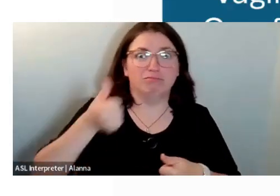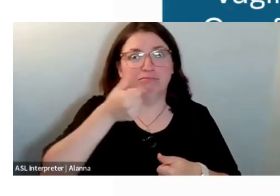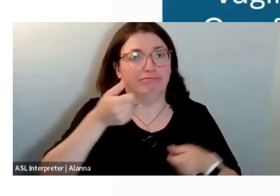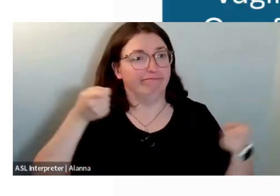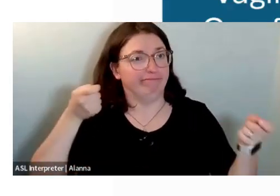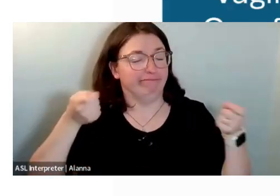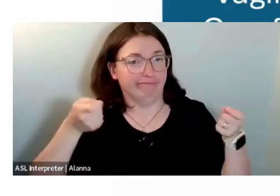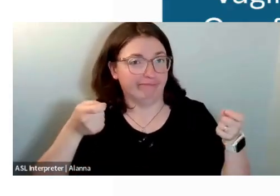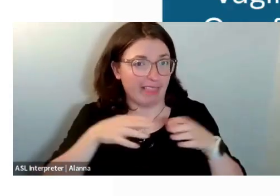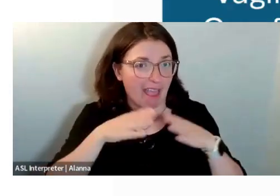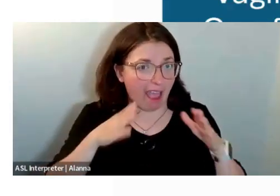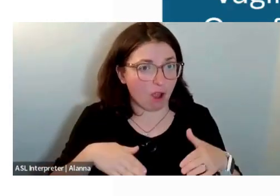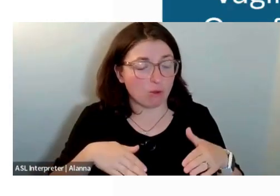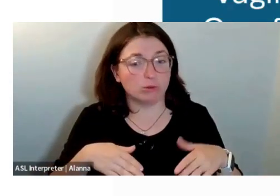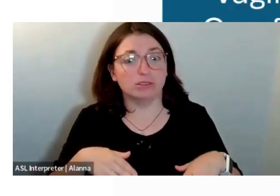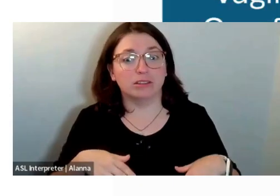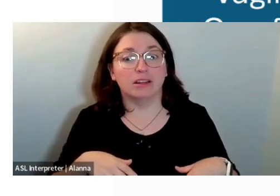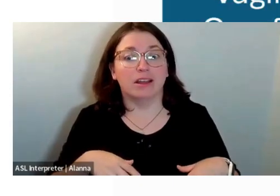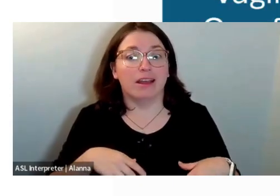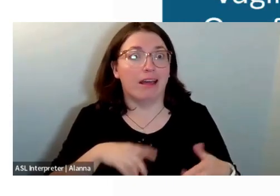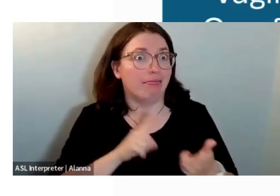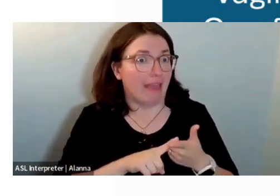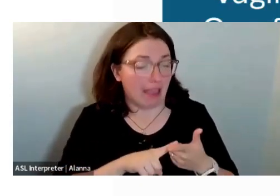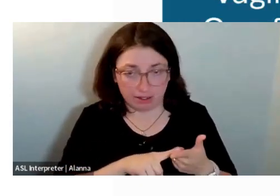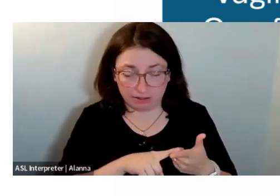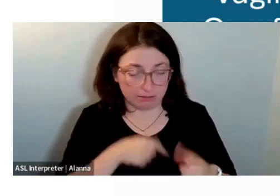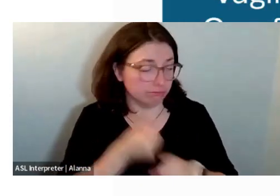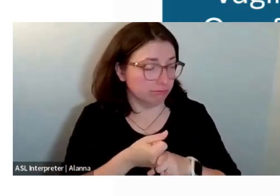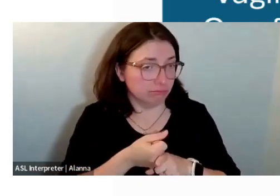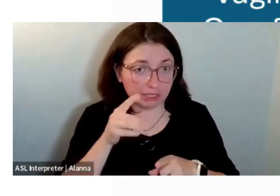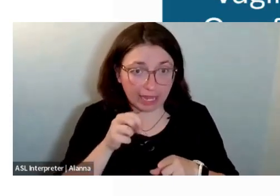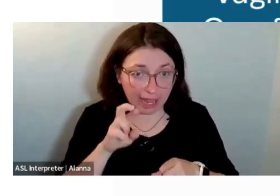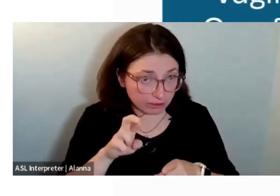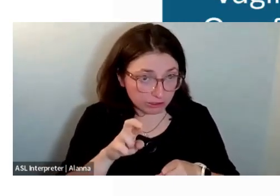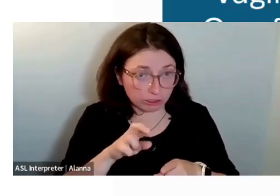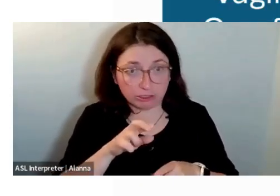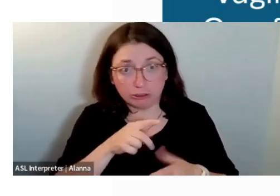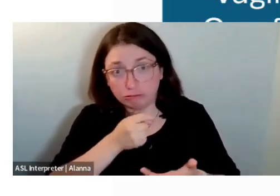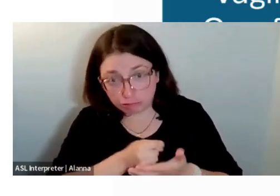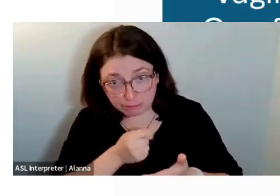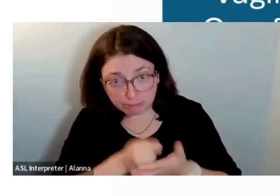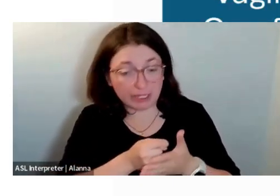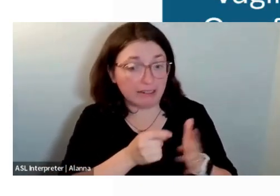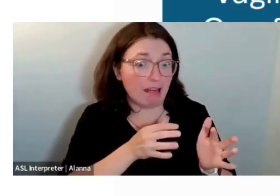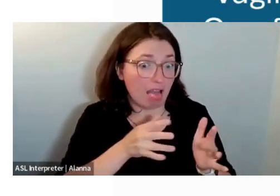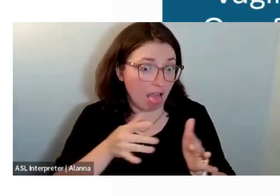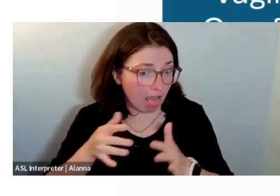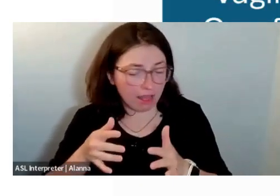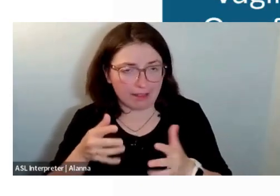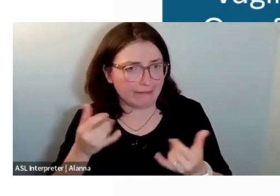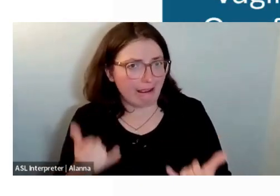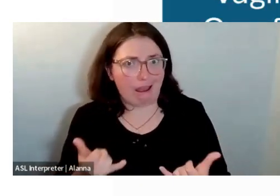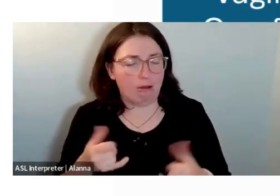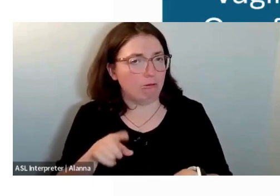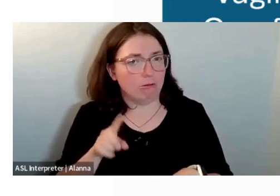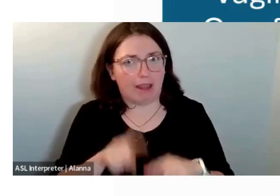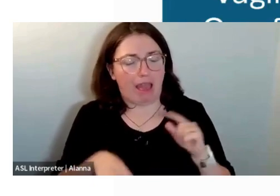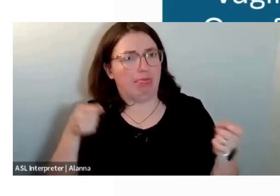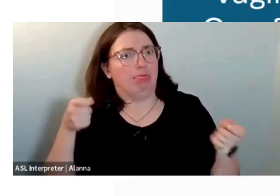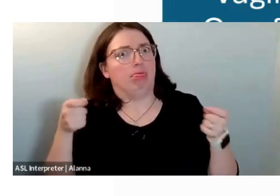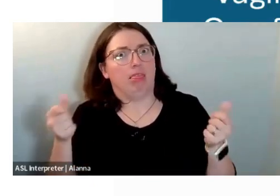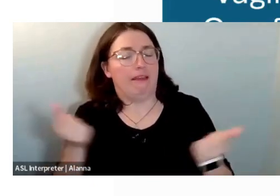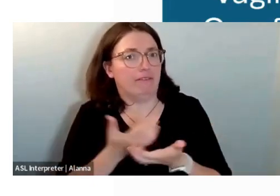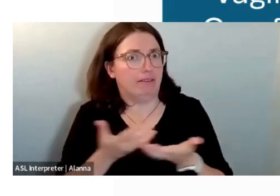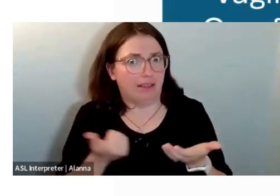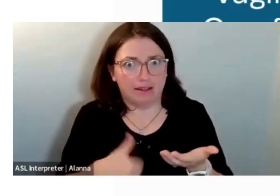take on all they did before. And this shift in the role may be attached to one's sense of self and